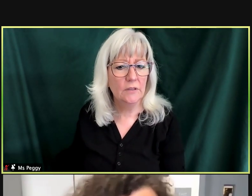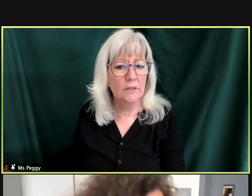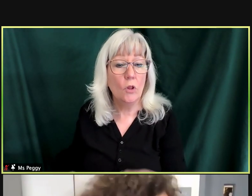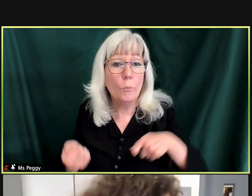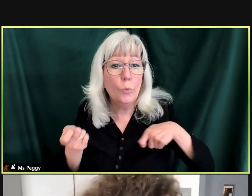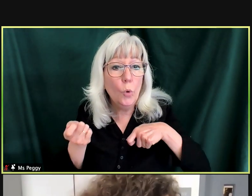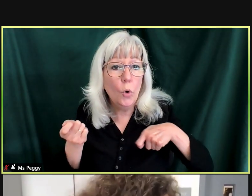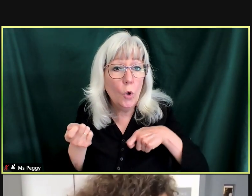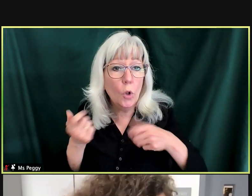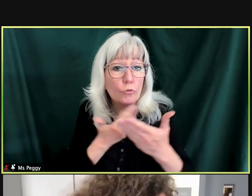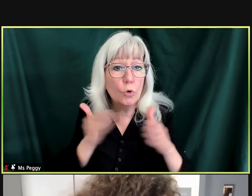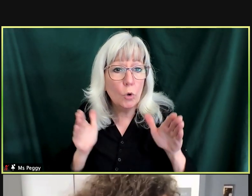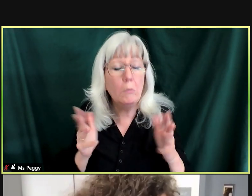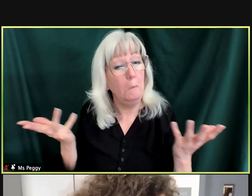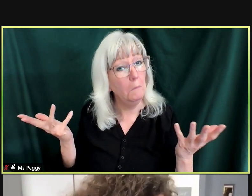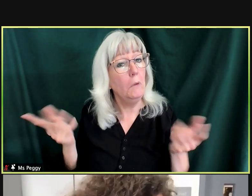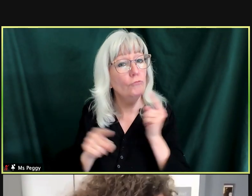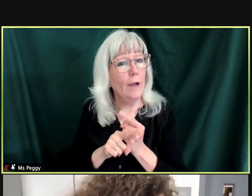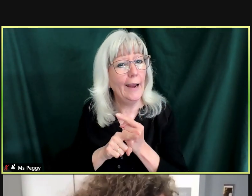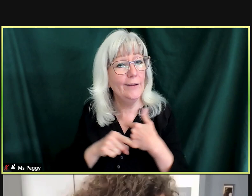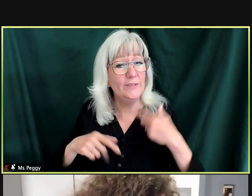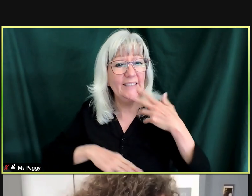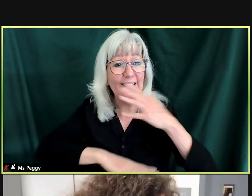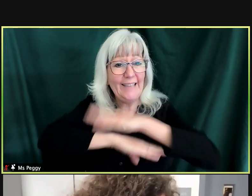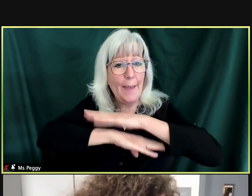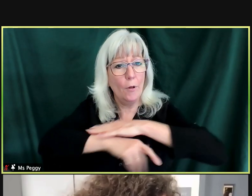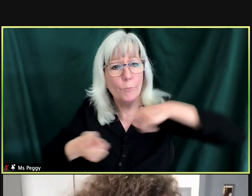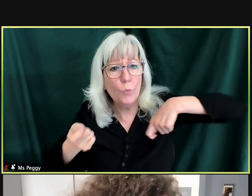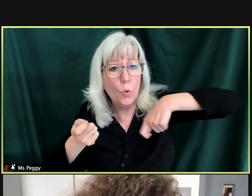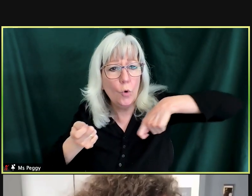A pool room. There's a pool table.